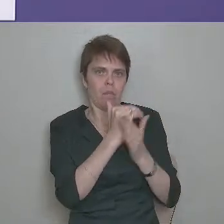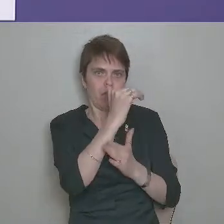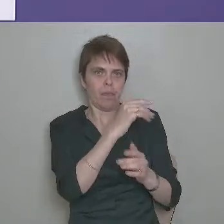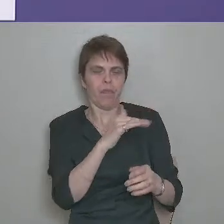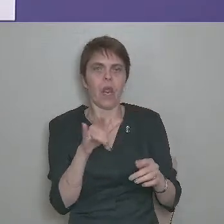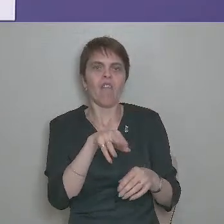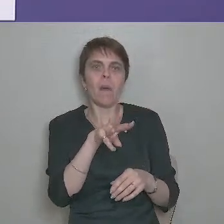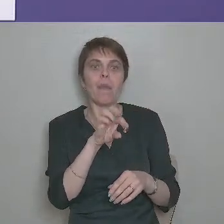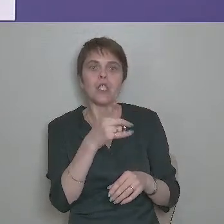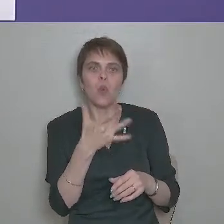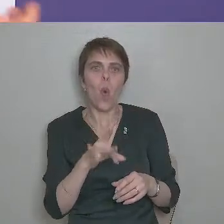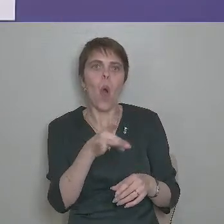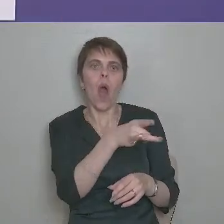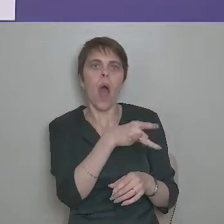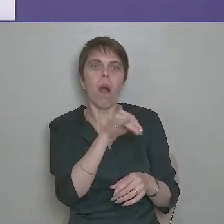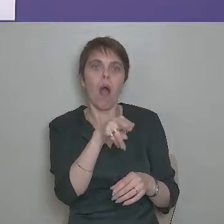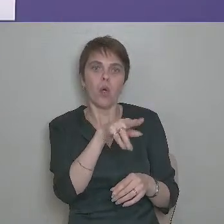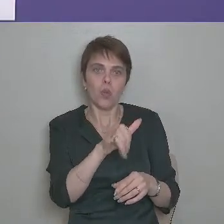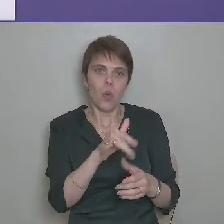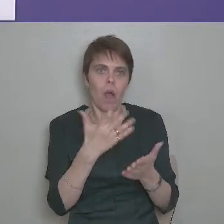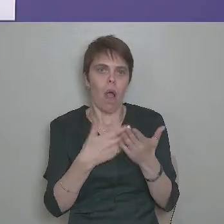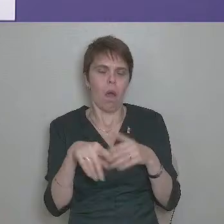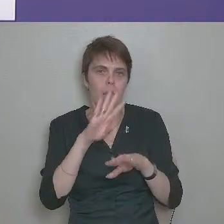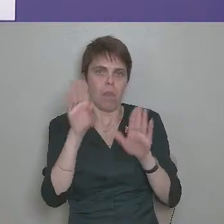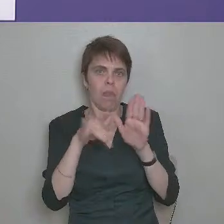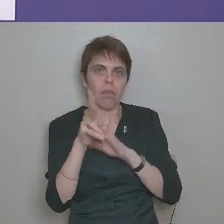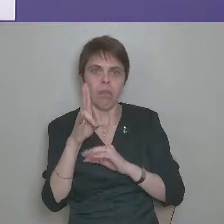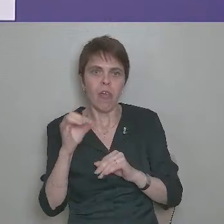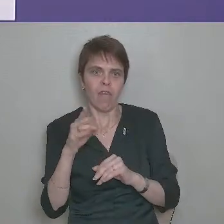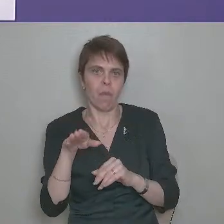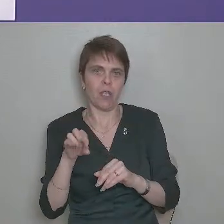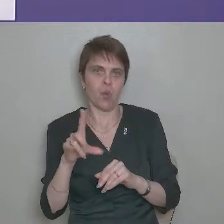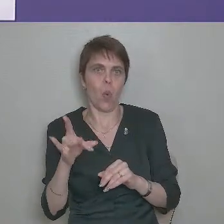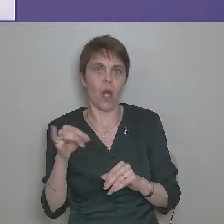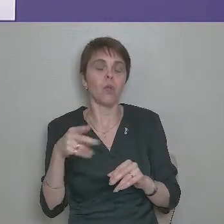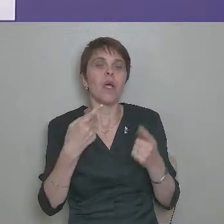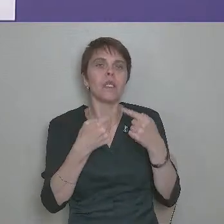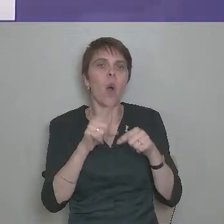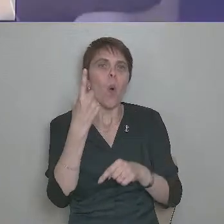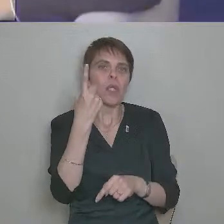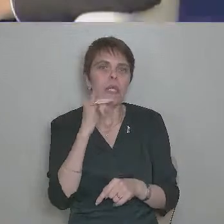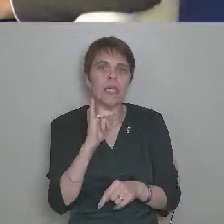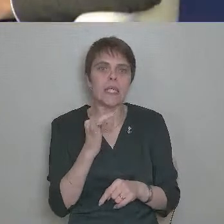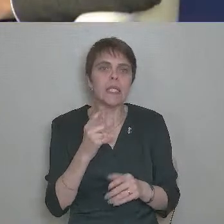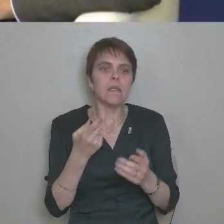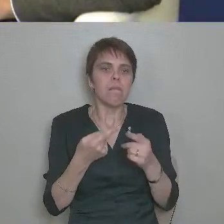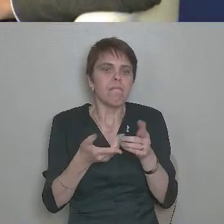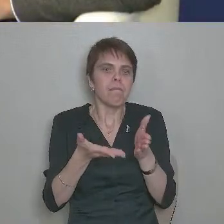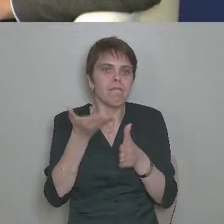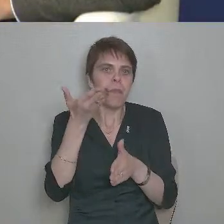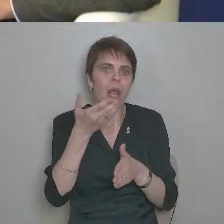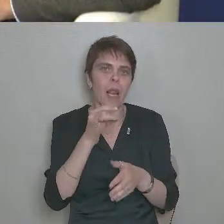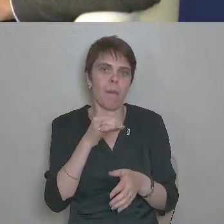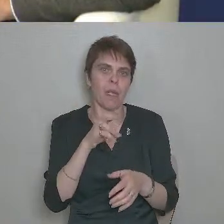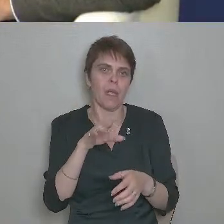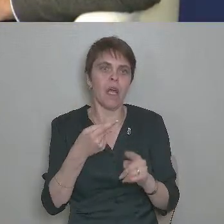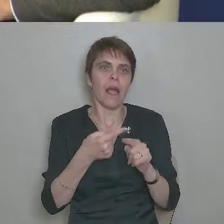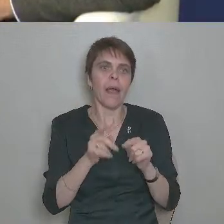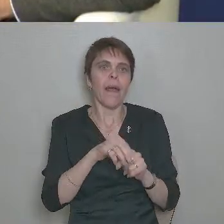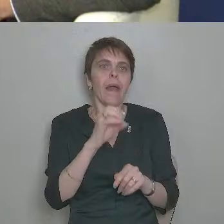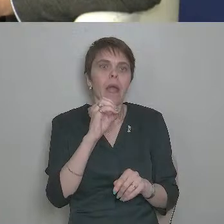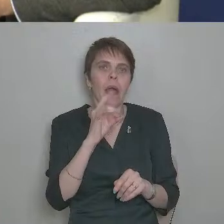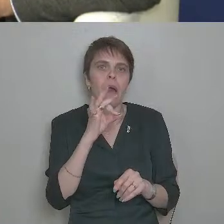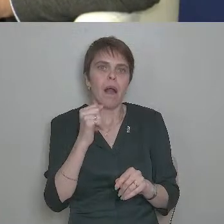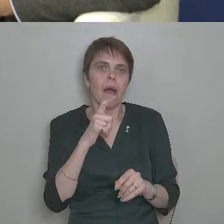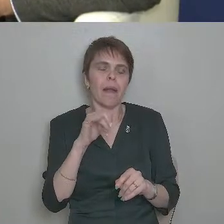the priority is to the oblast organization to nominate for the city